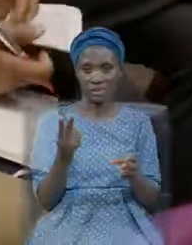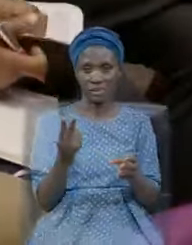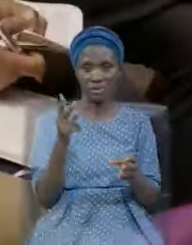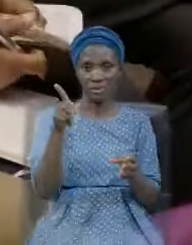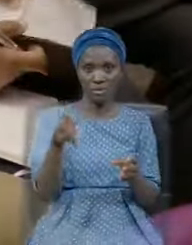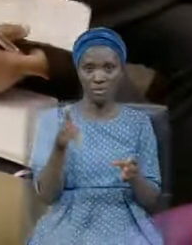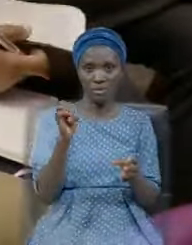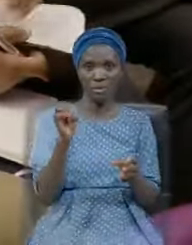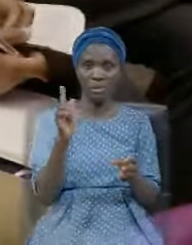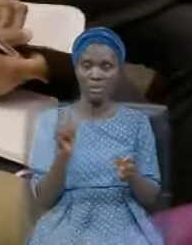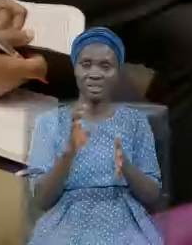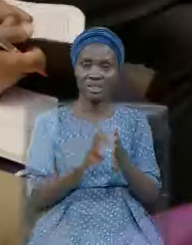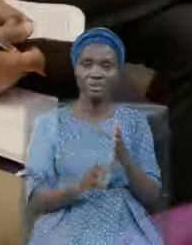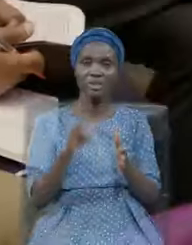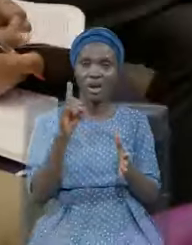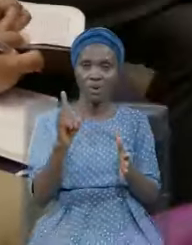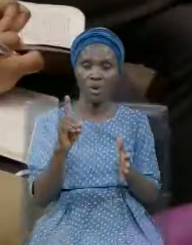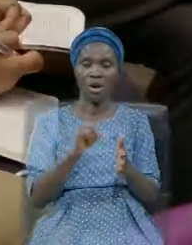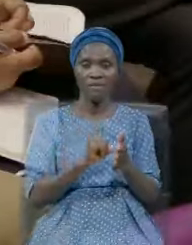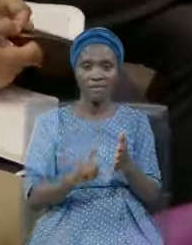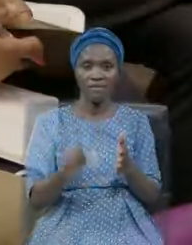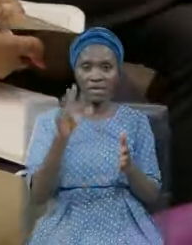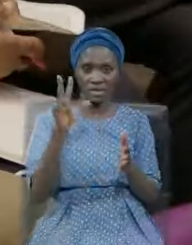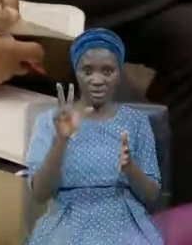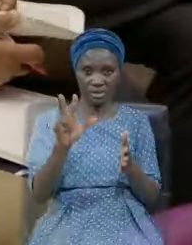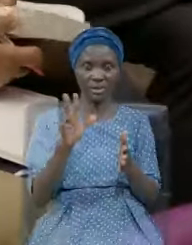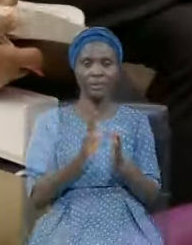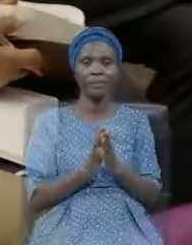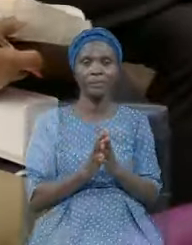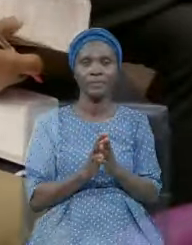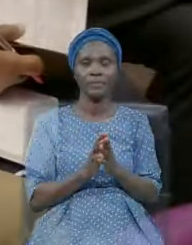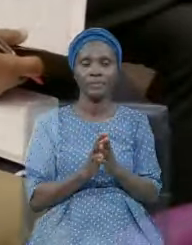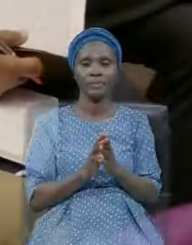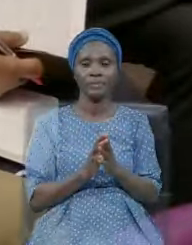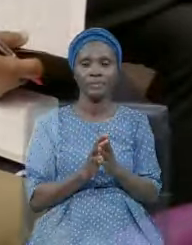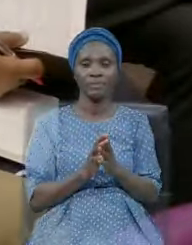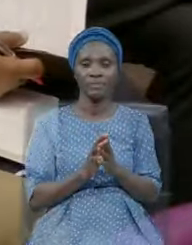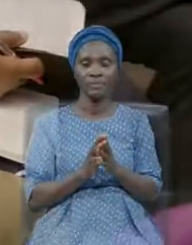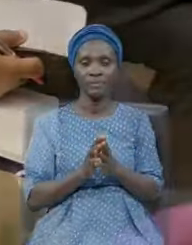from verse 3. In Second Peter chapter 1,